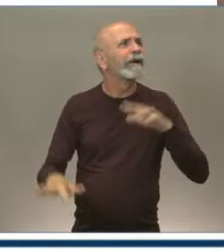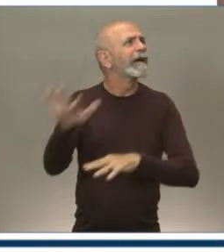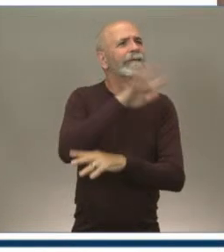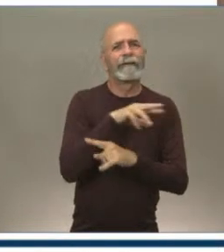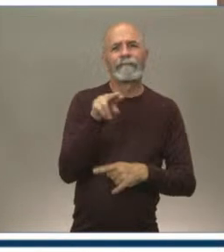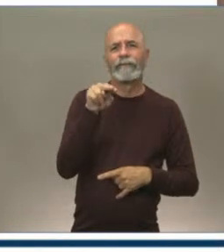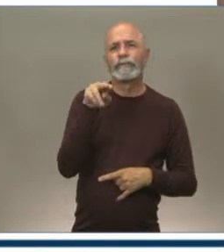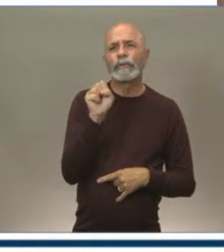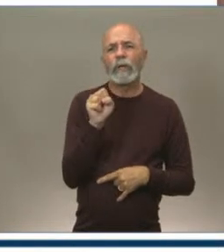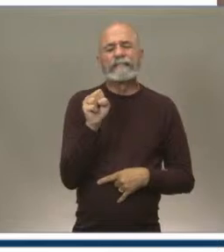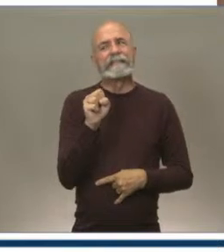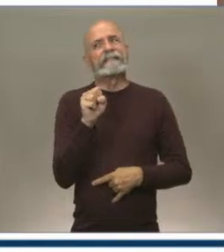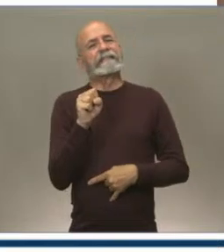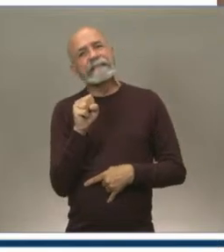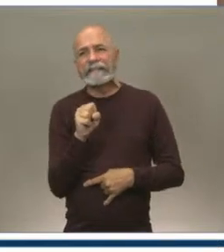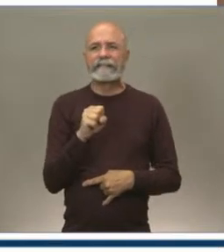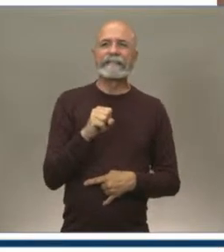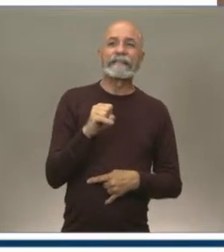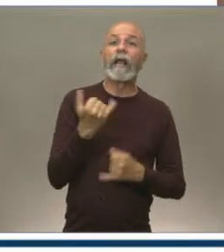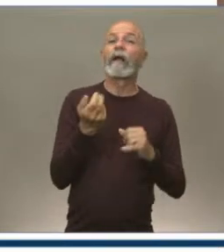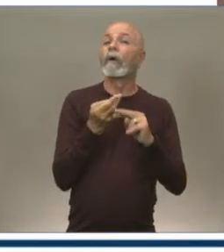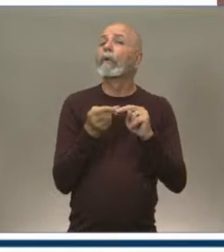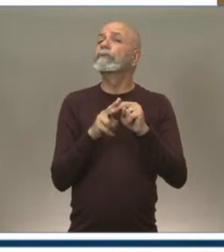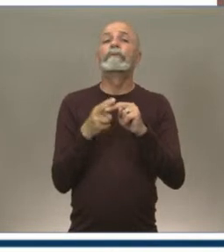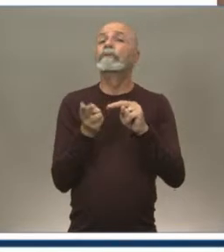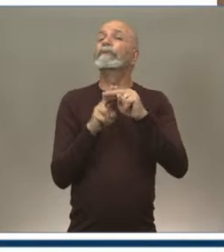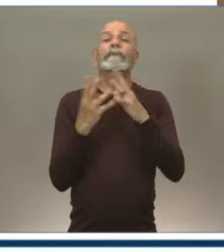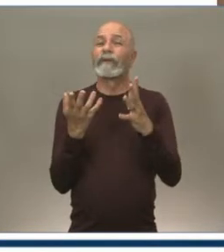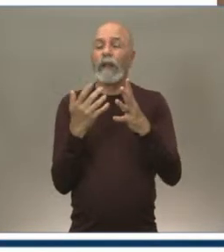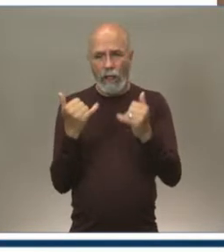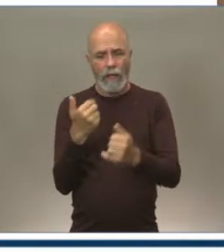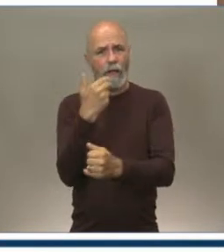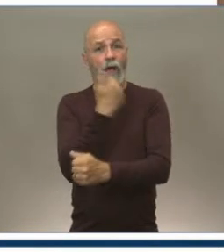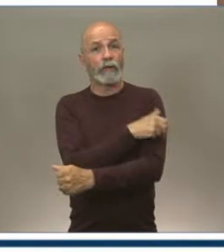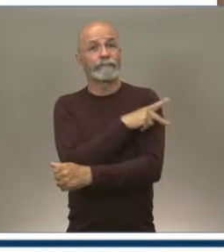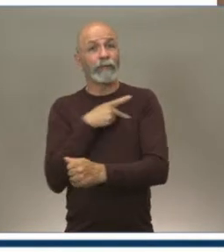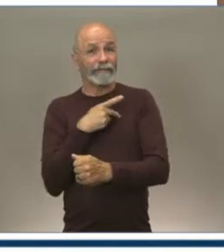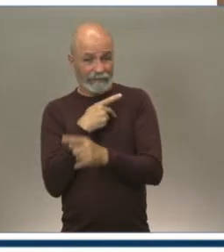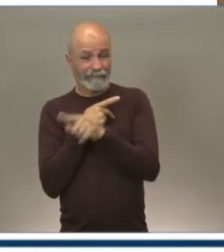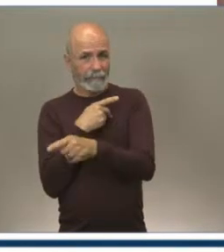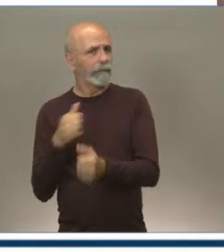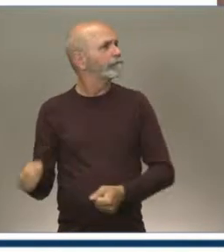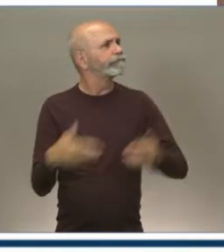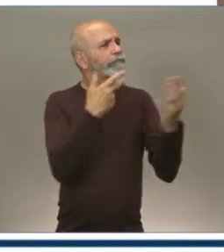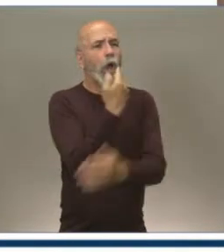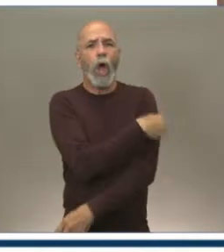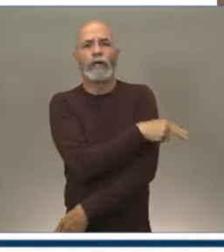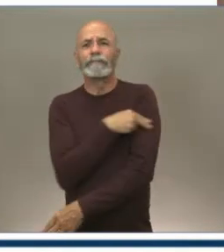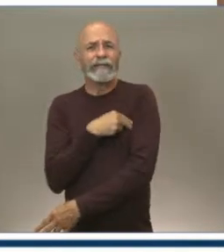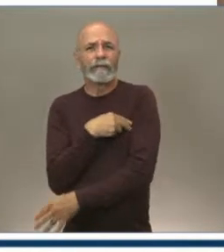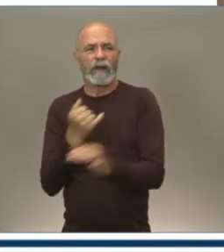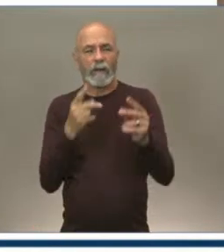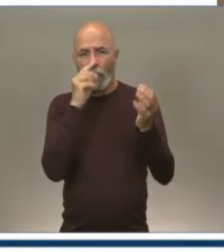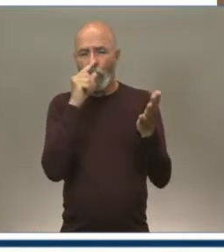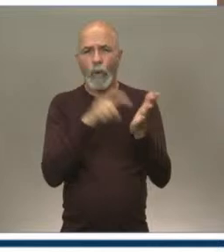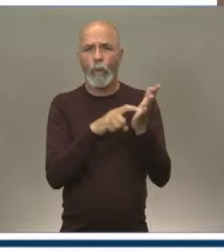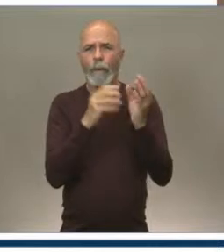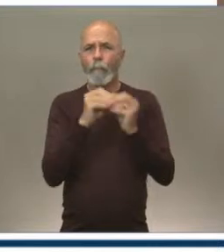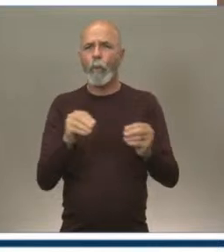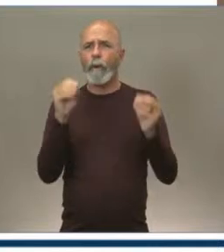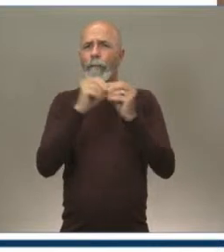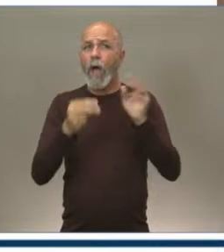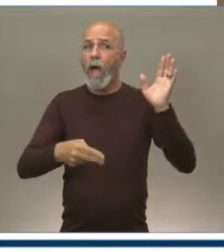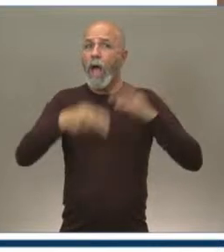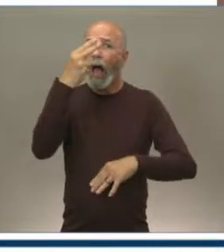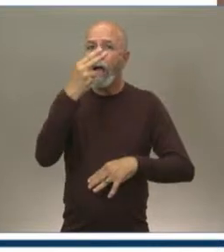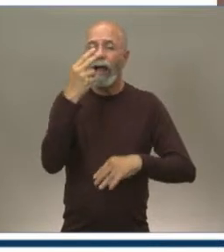seen significant increases in the number of patients admitted to our hospitals, with high numbers of patients in our intensive care units.